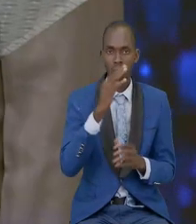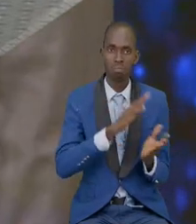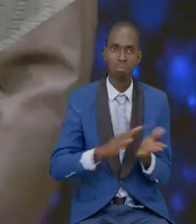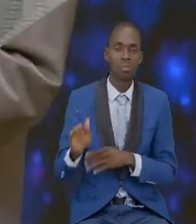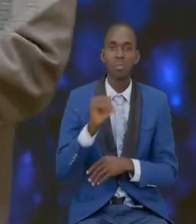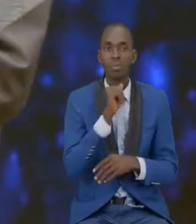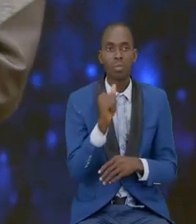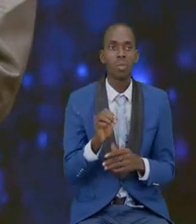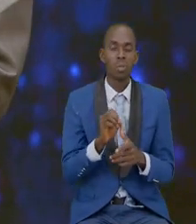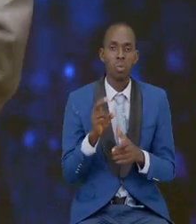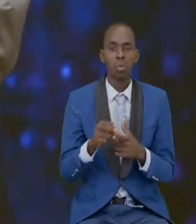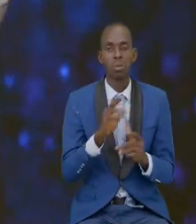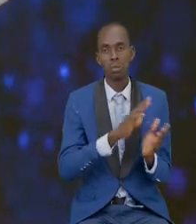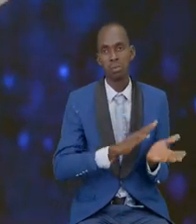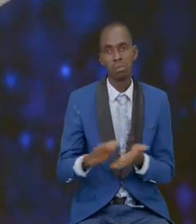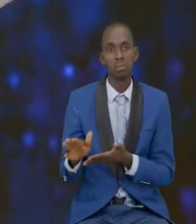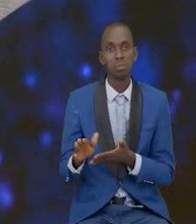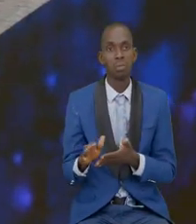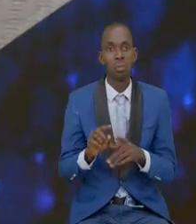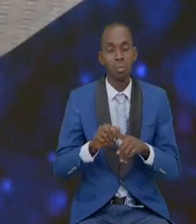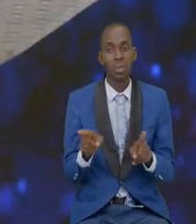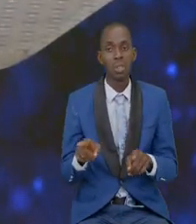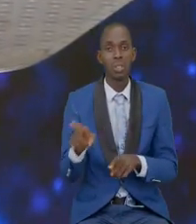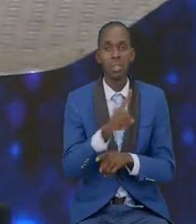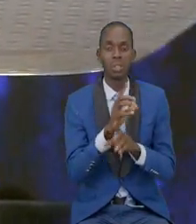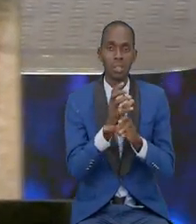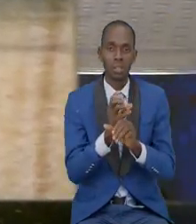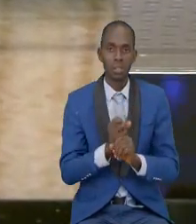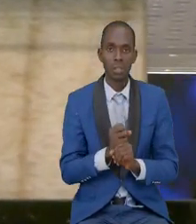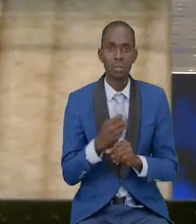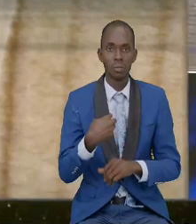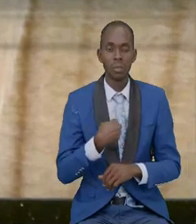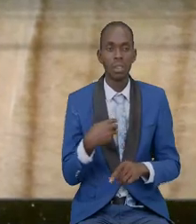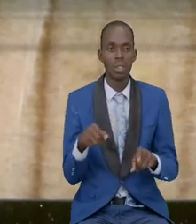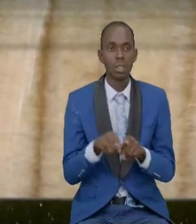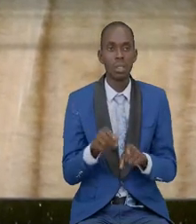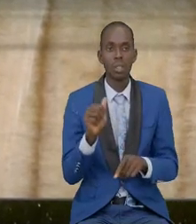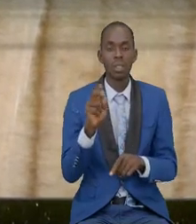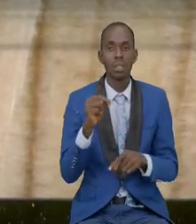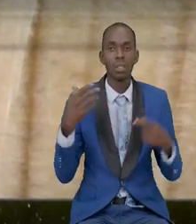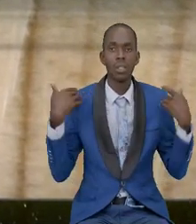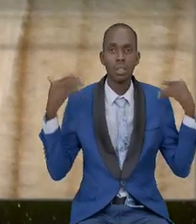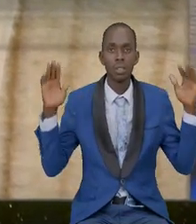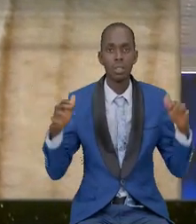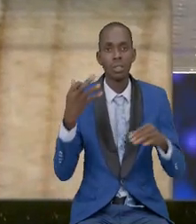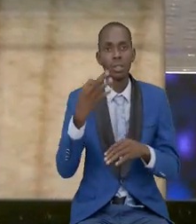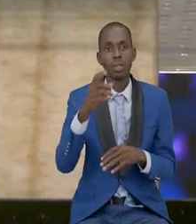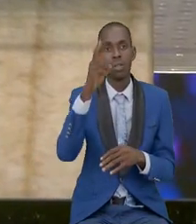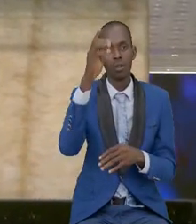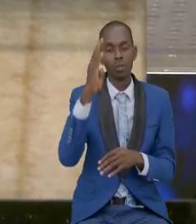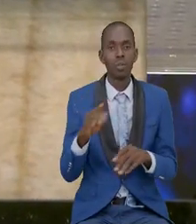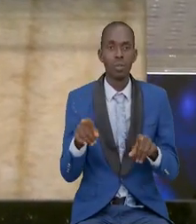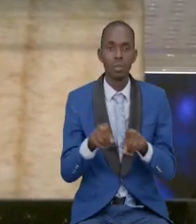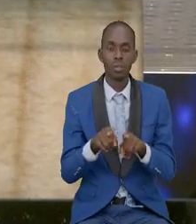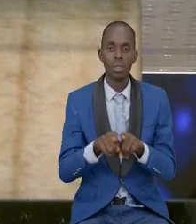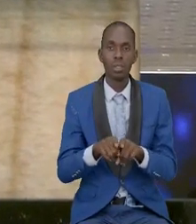not, nor rejected, but received me as an angel of God,